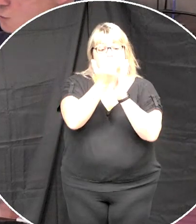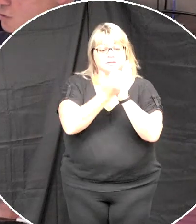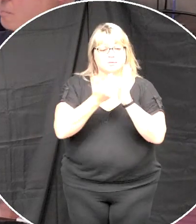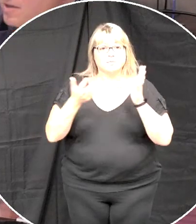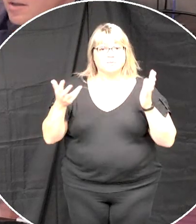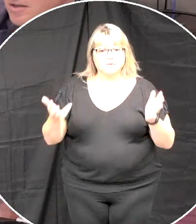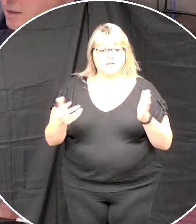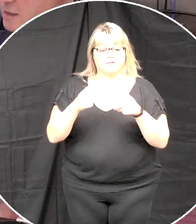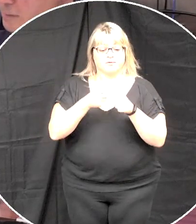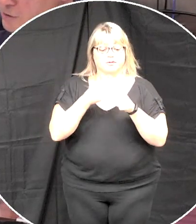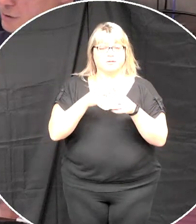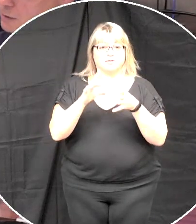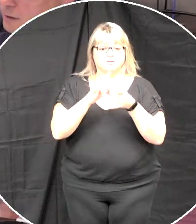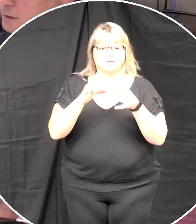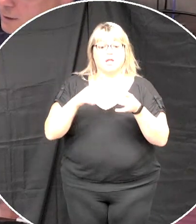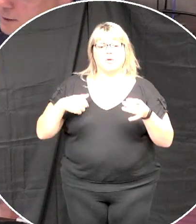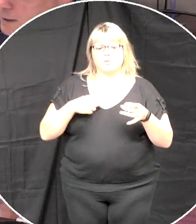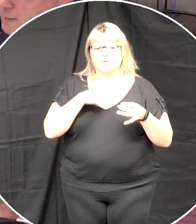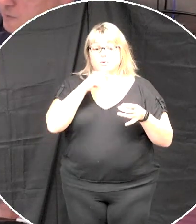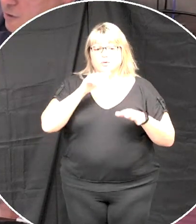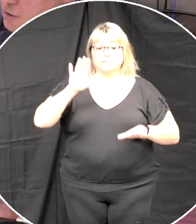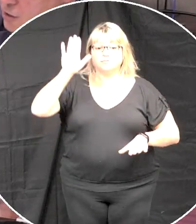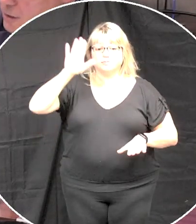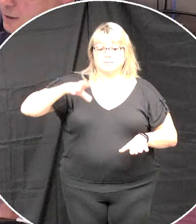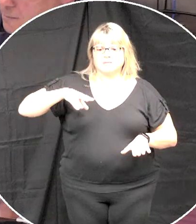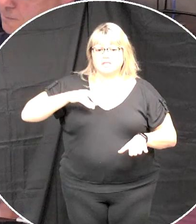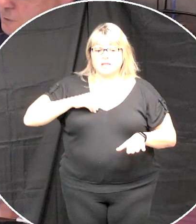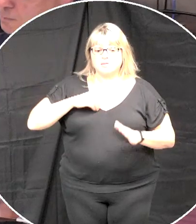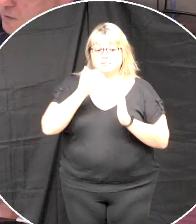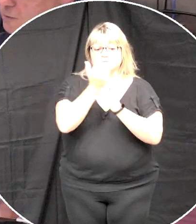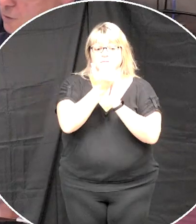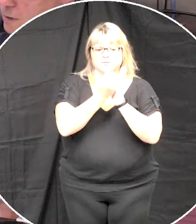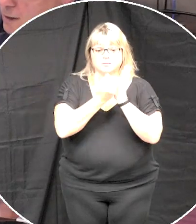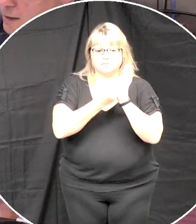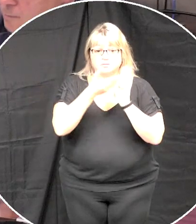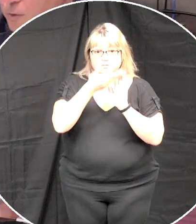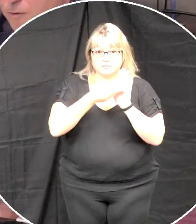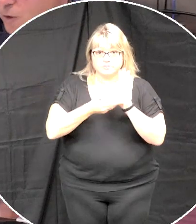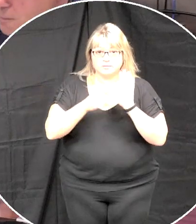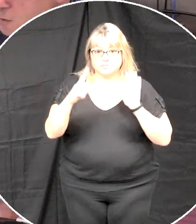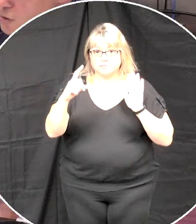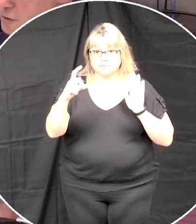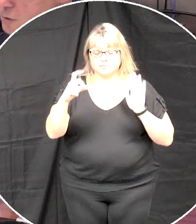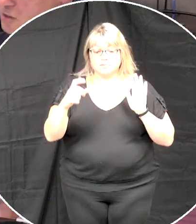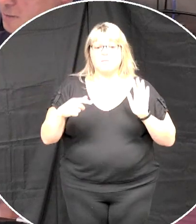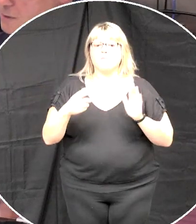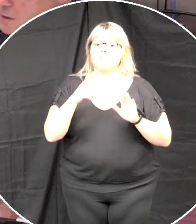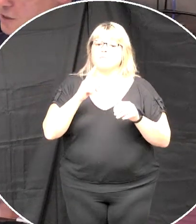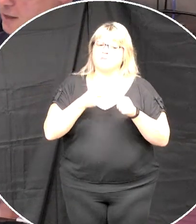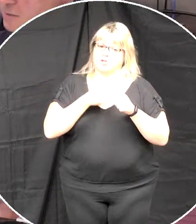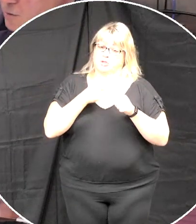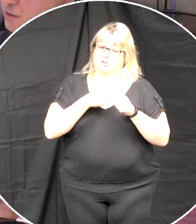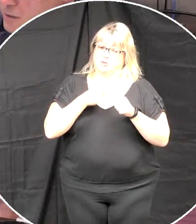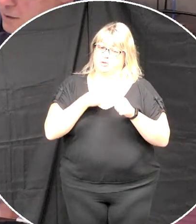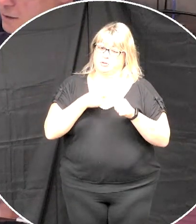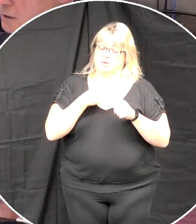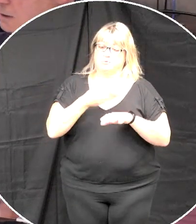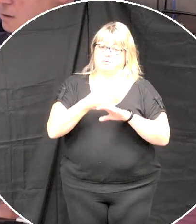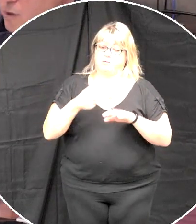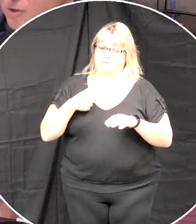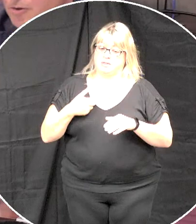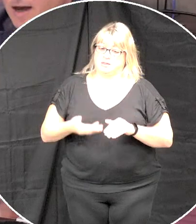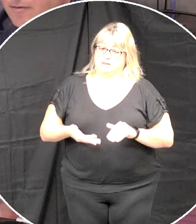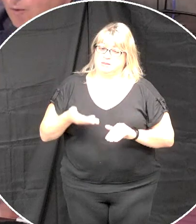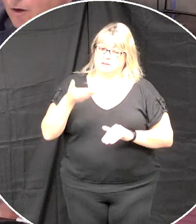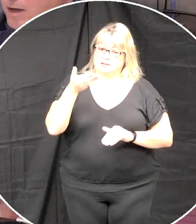first order of business is the adoption of our agenda. But before I put forward a motion to accept the agenda as presented,